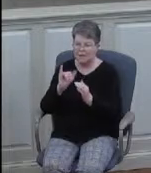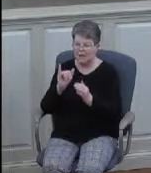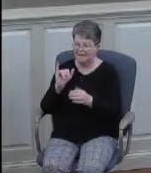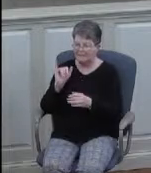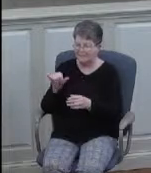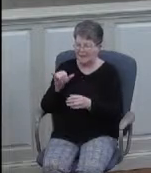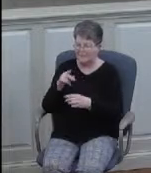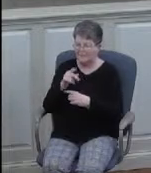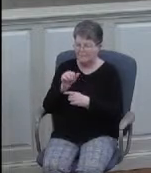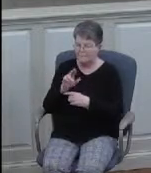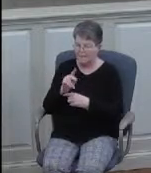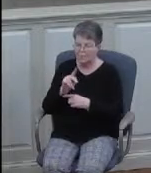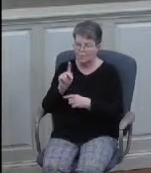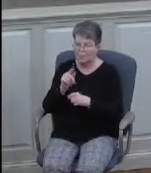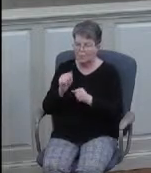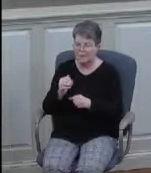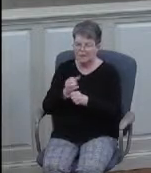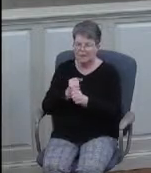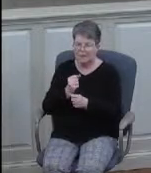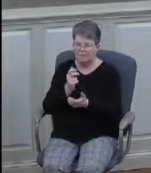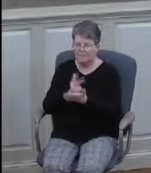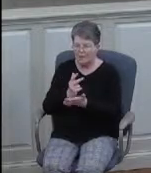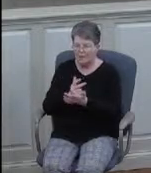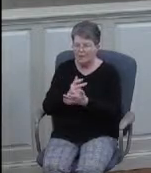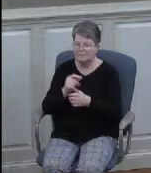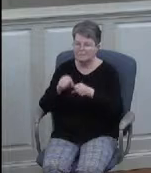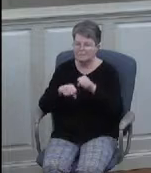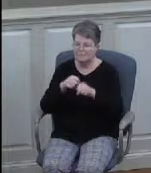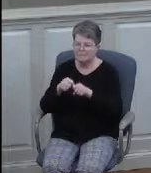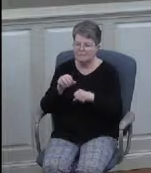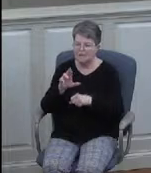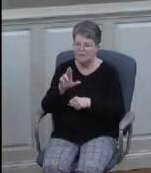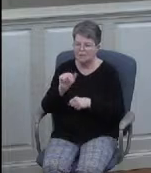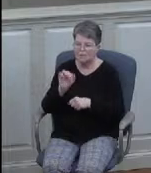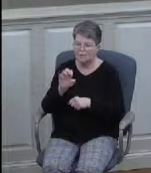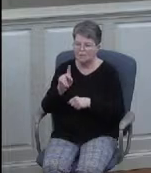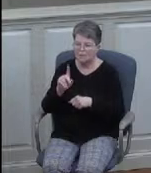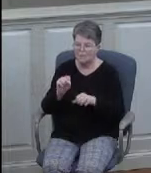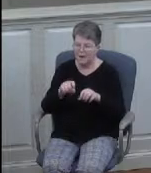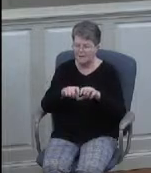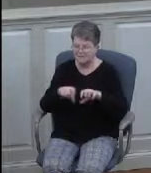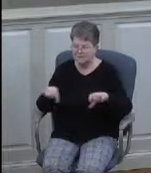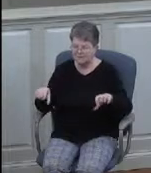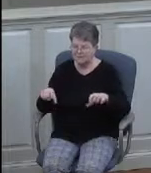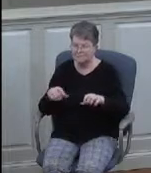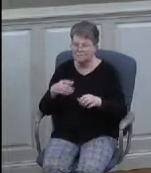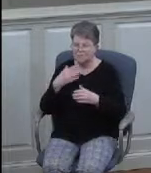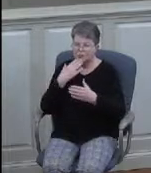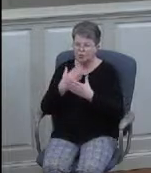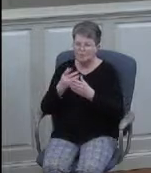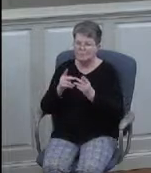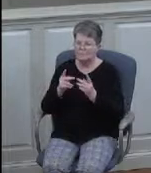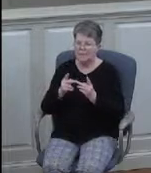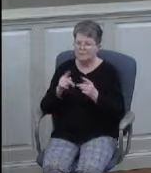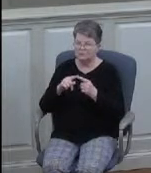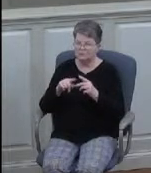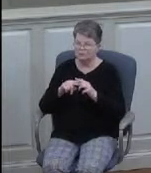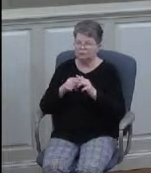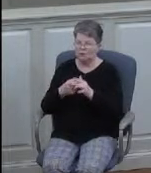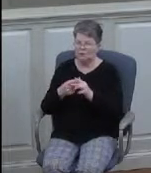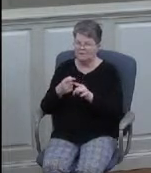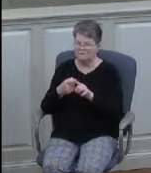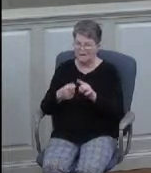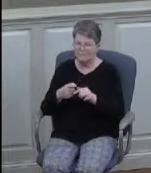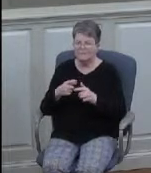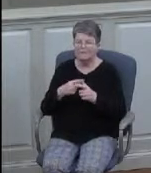we can get the parking and bike racks and all those things that make it a good place to jump off from, and then